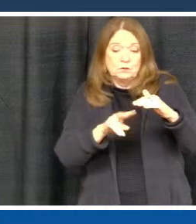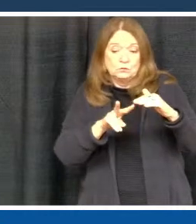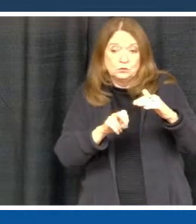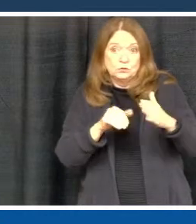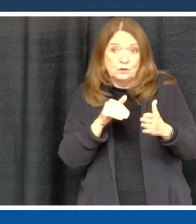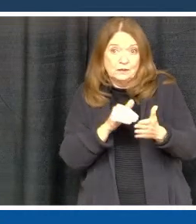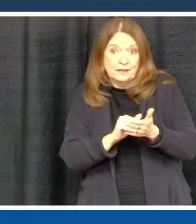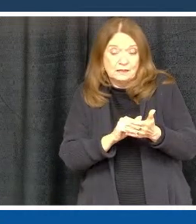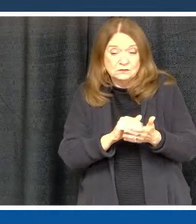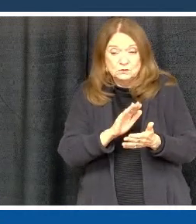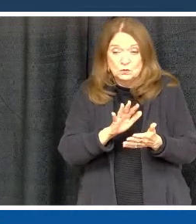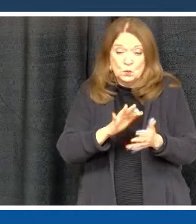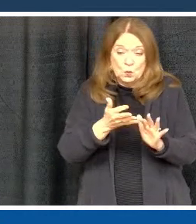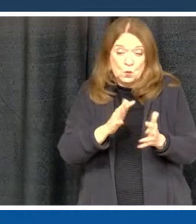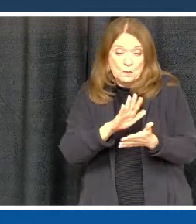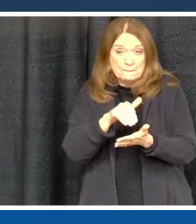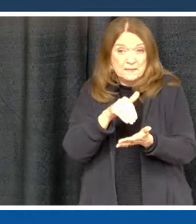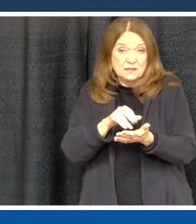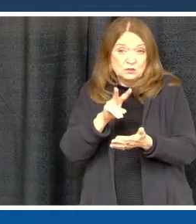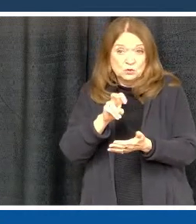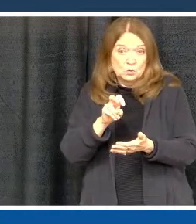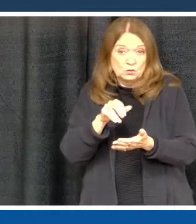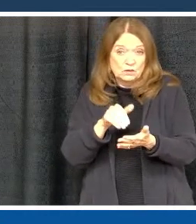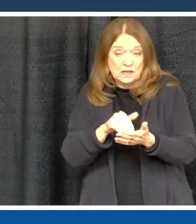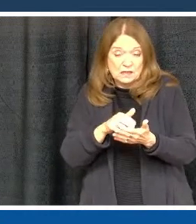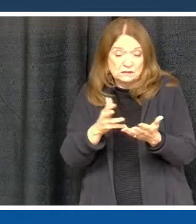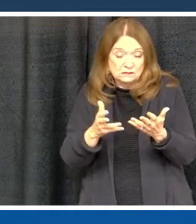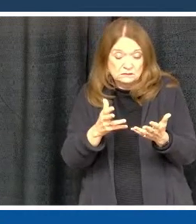and mid-200,000s, while helping